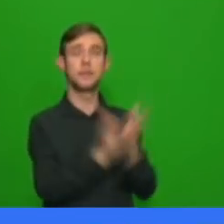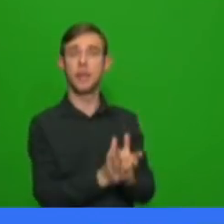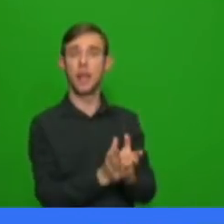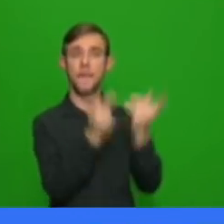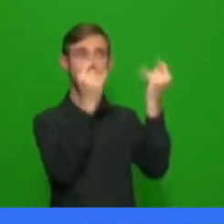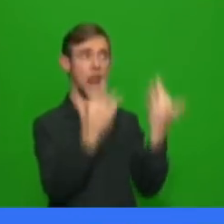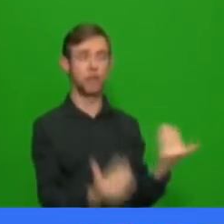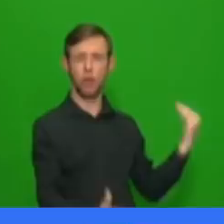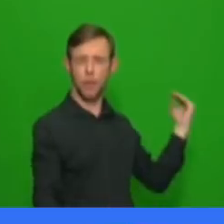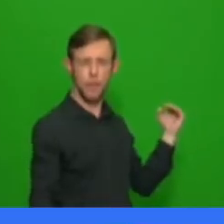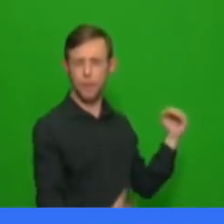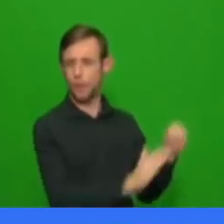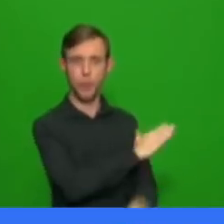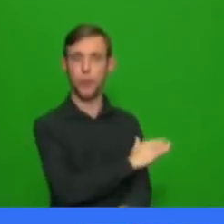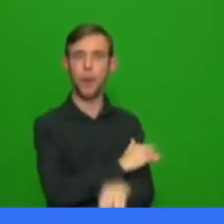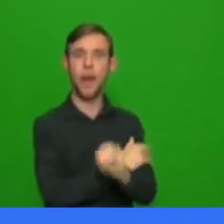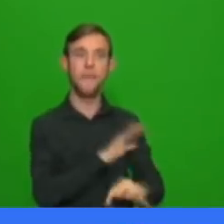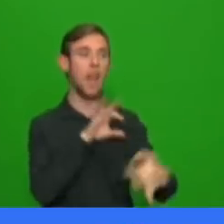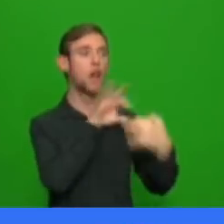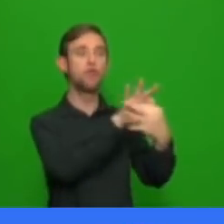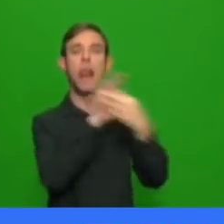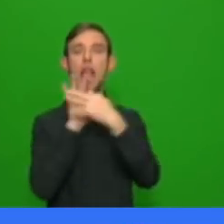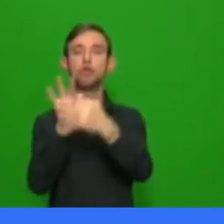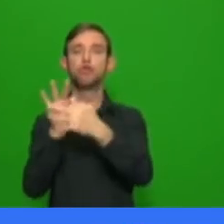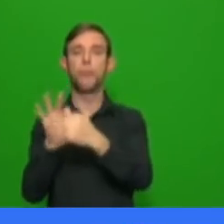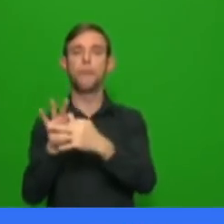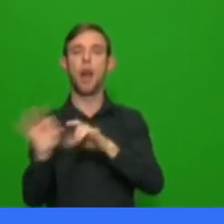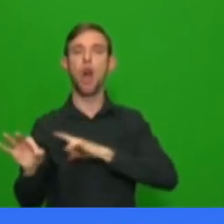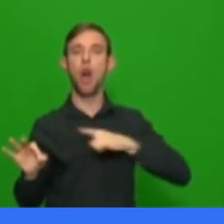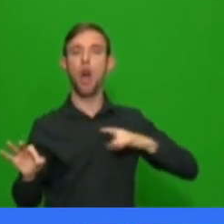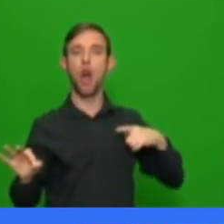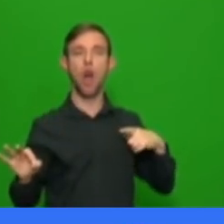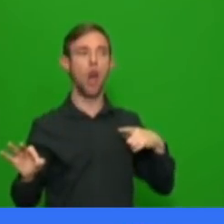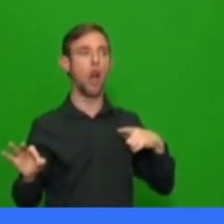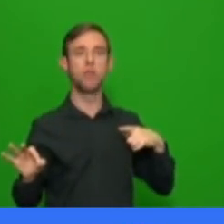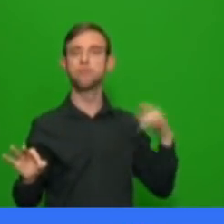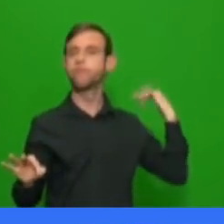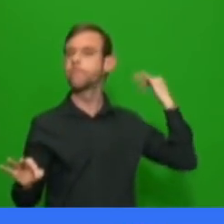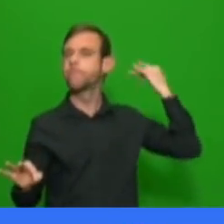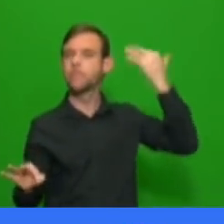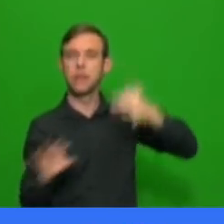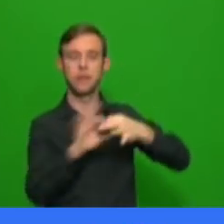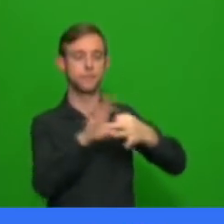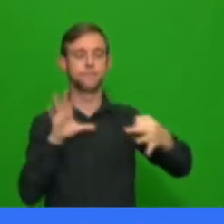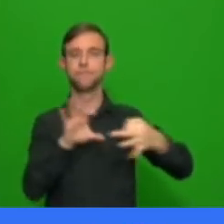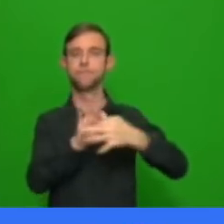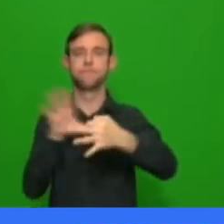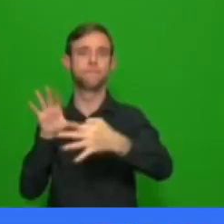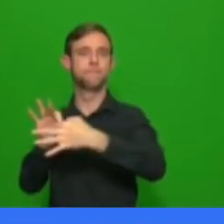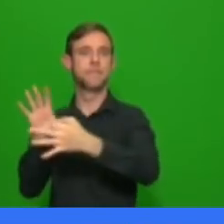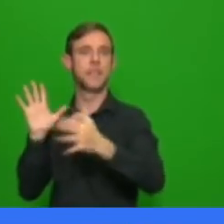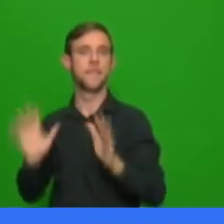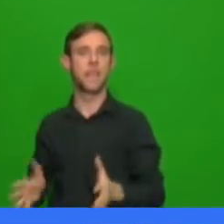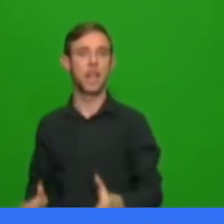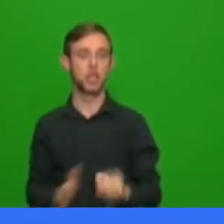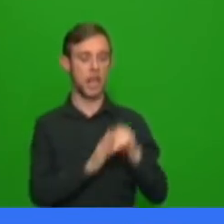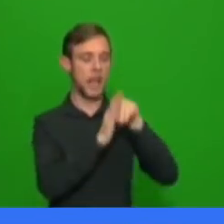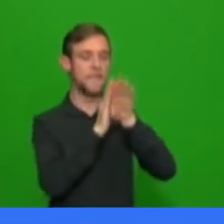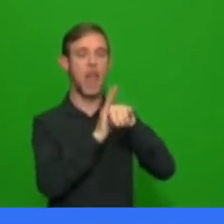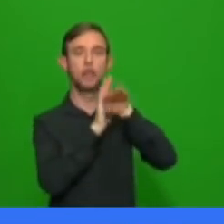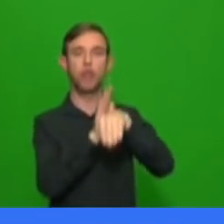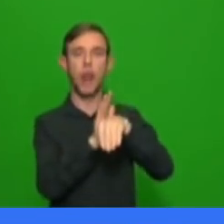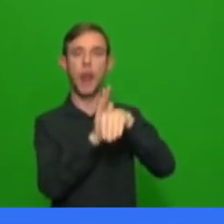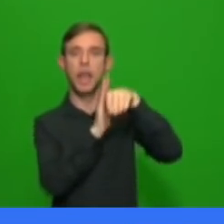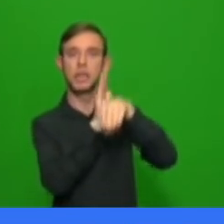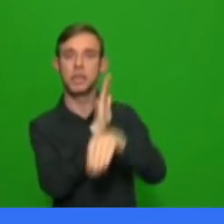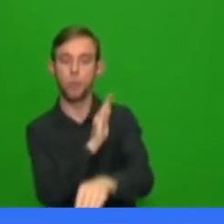long-term relationships have actually changed. Everyone says that the inflation pass-through has come